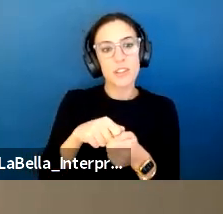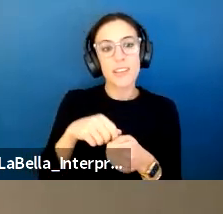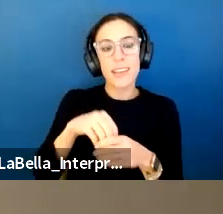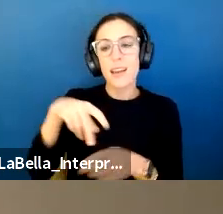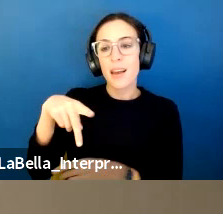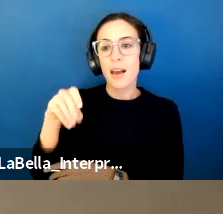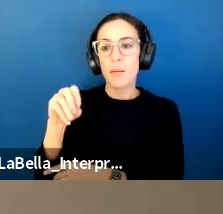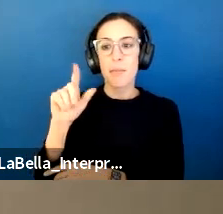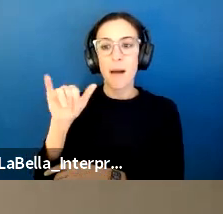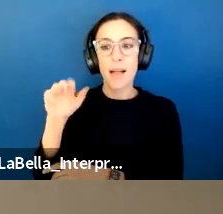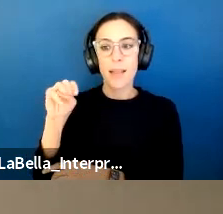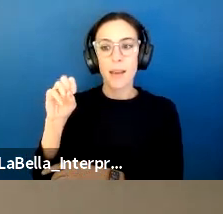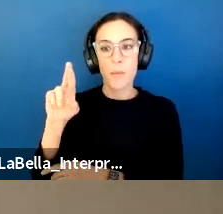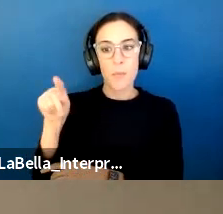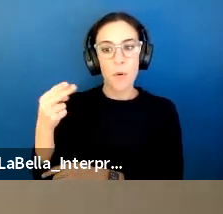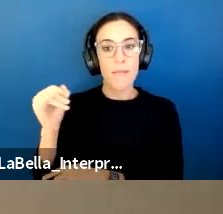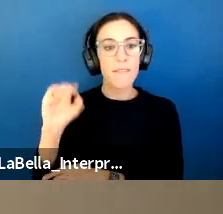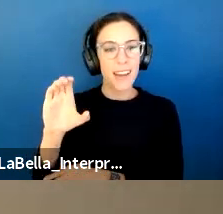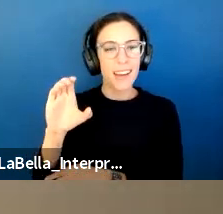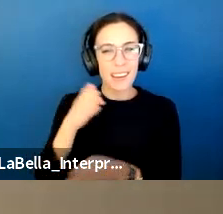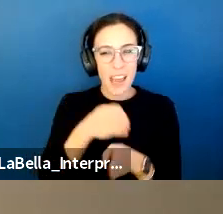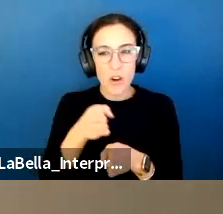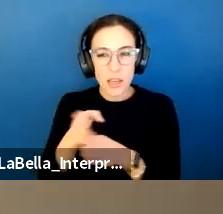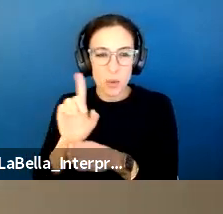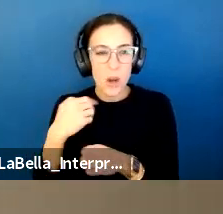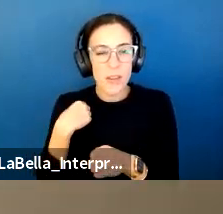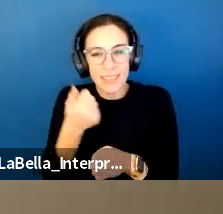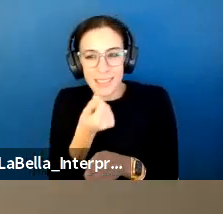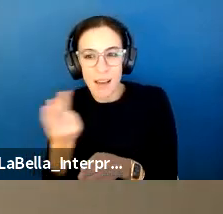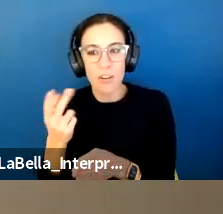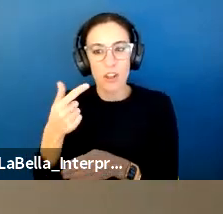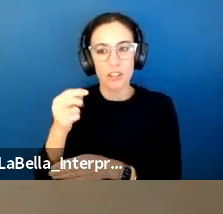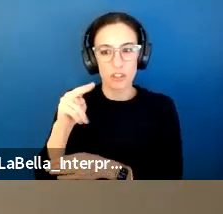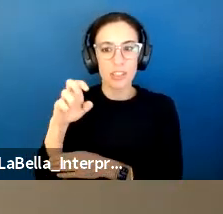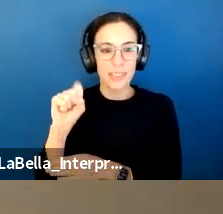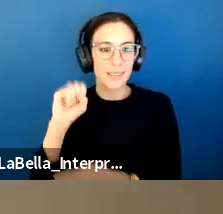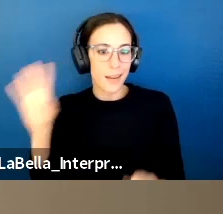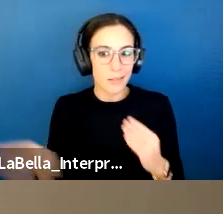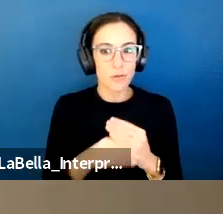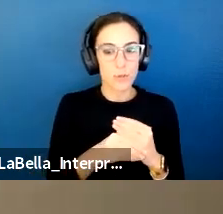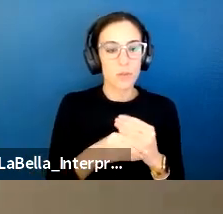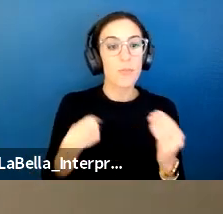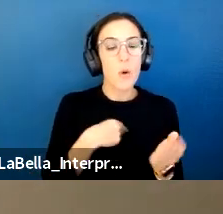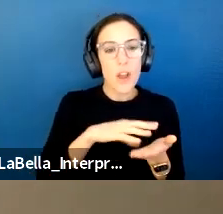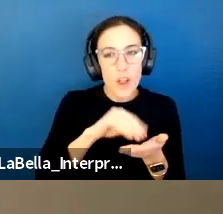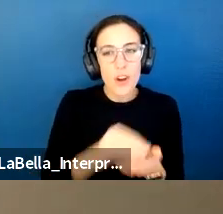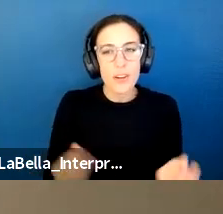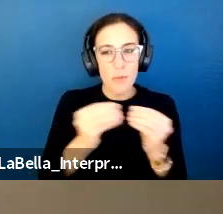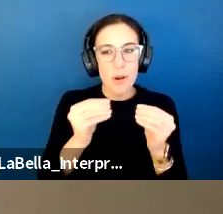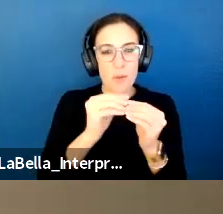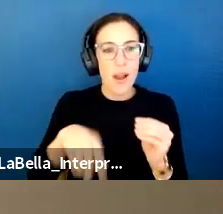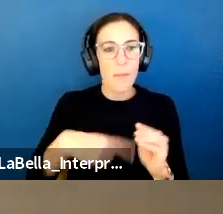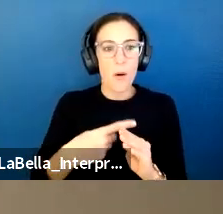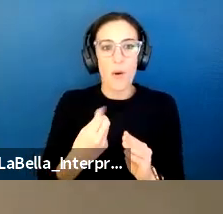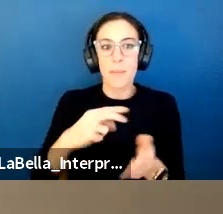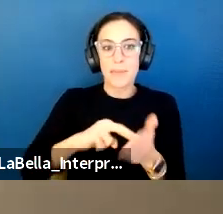polymorphic areas where there are numbers of genes that contribute. As we learn more and more, what does it mean to be human if